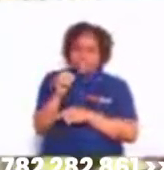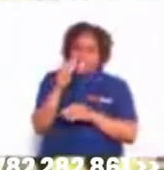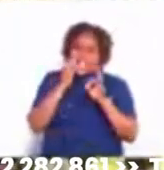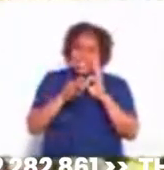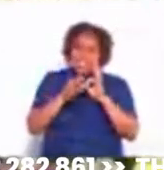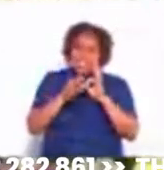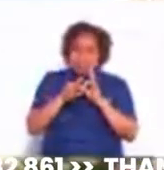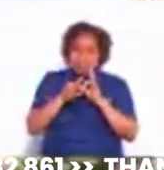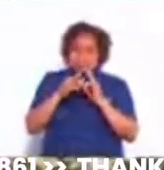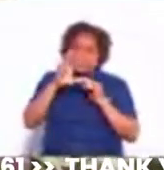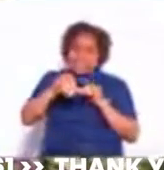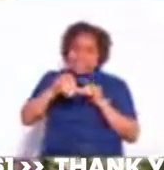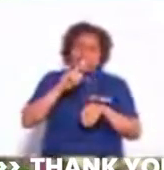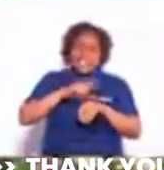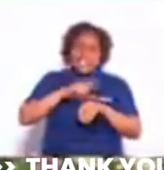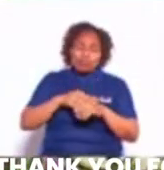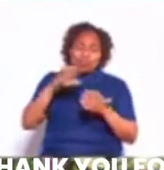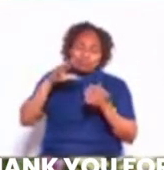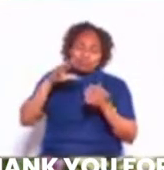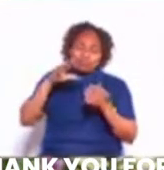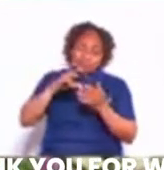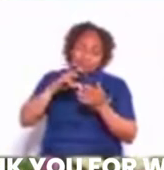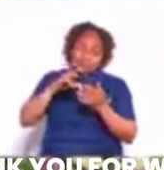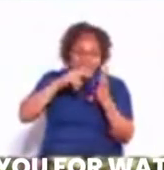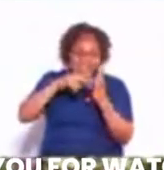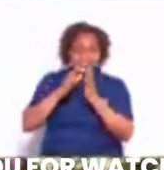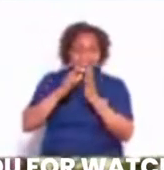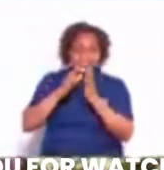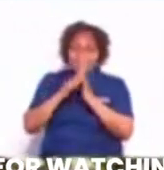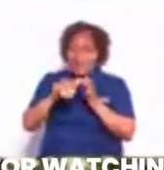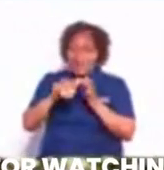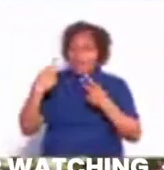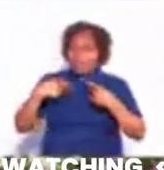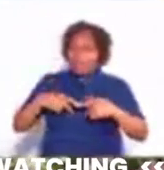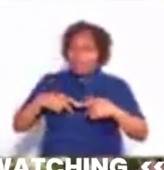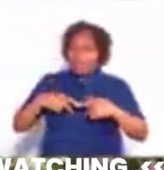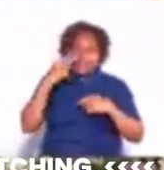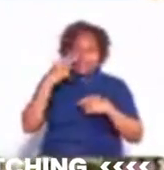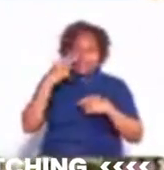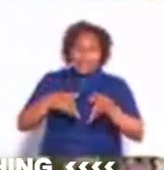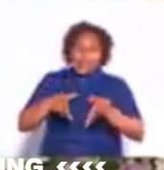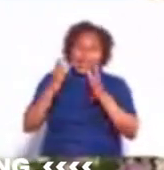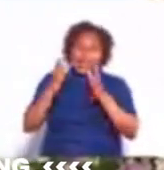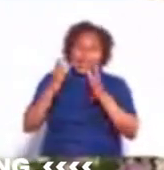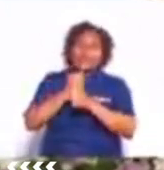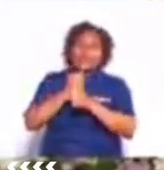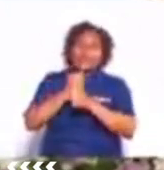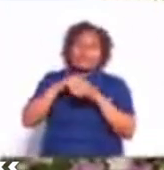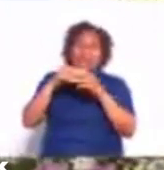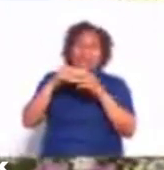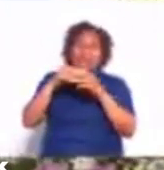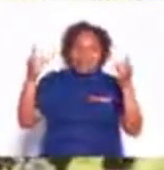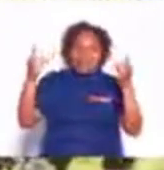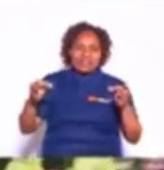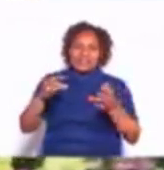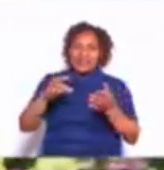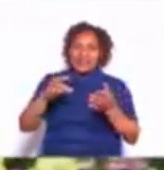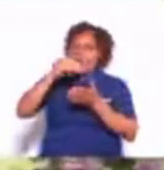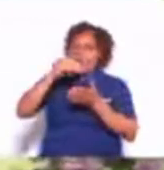time to read stories of other people, you see the way people are doing in their marriages, you can learn a